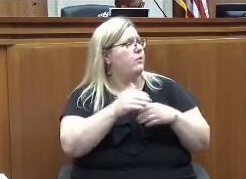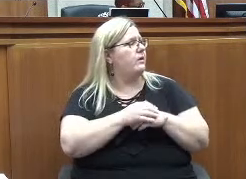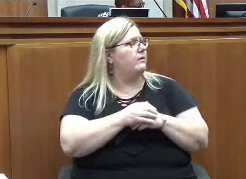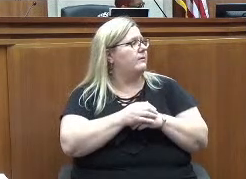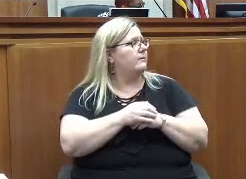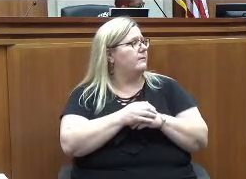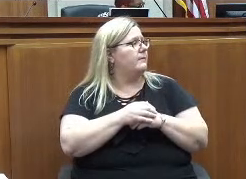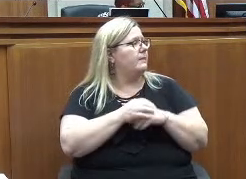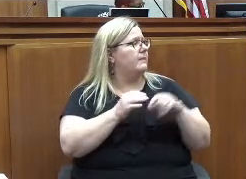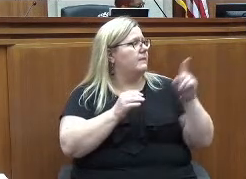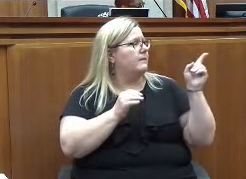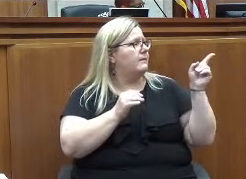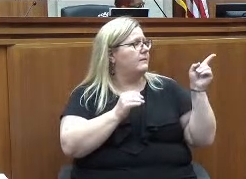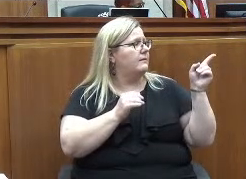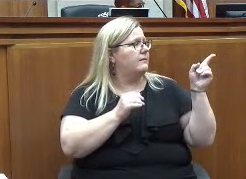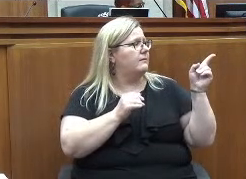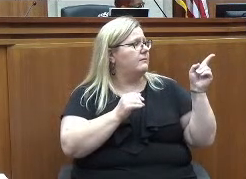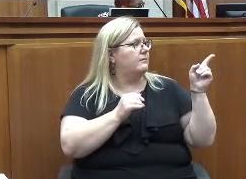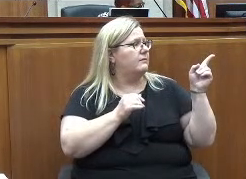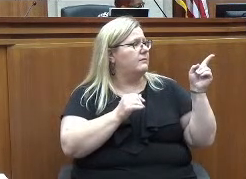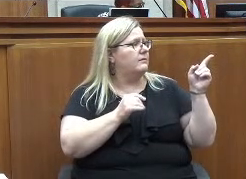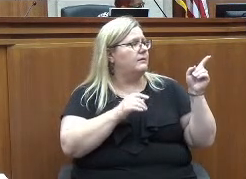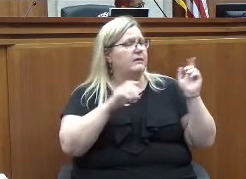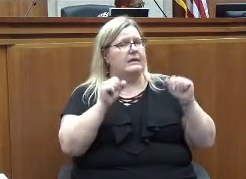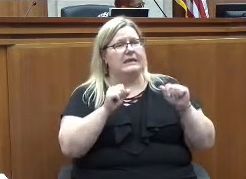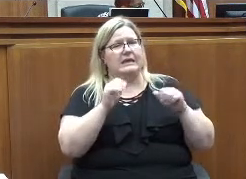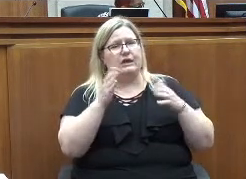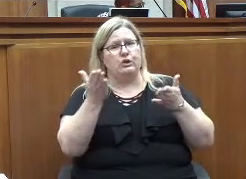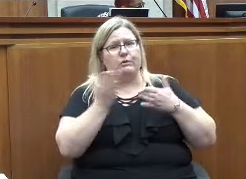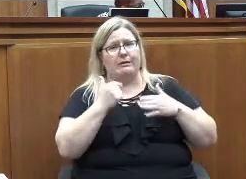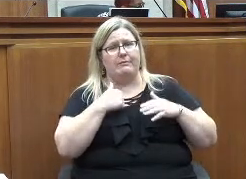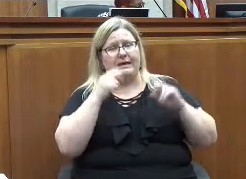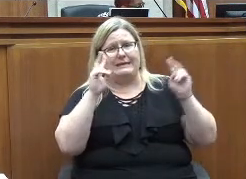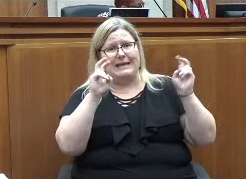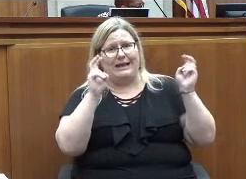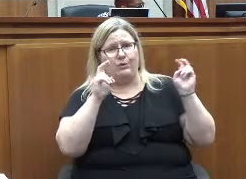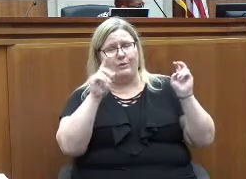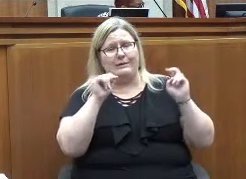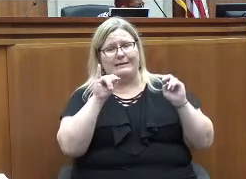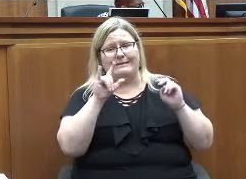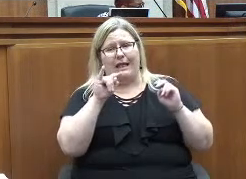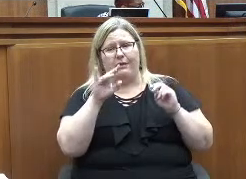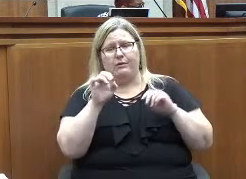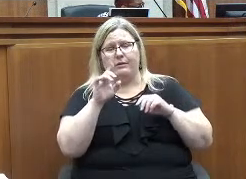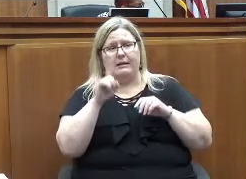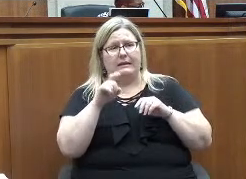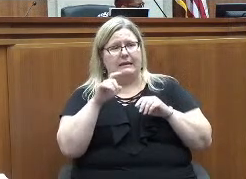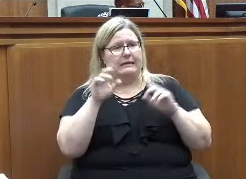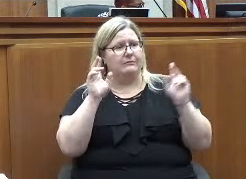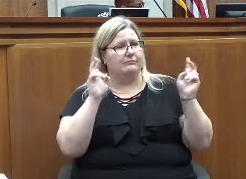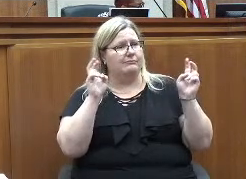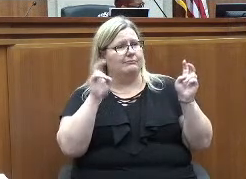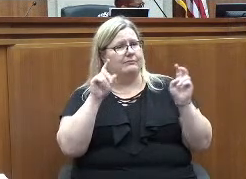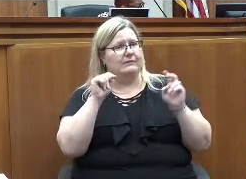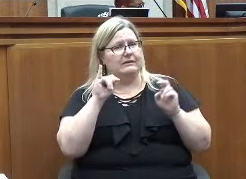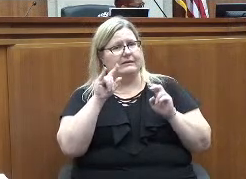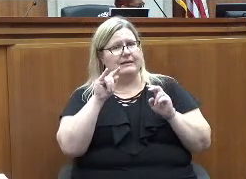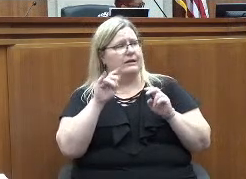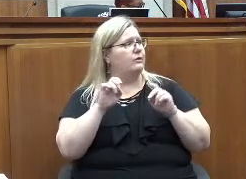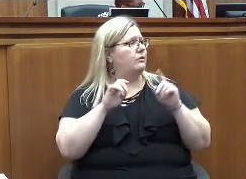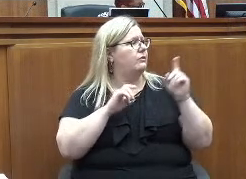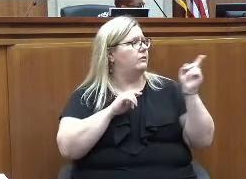public comment. Can you give me a title of the item? Ryan, what's the time? I guess the title would be